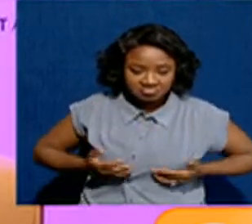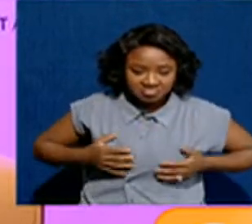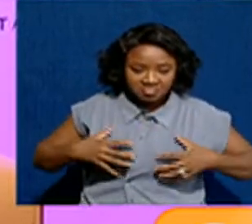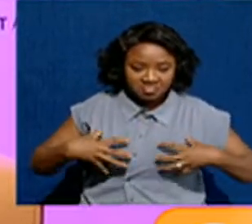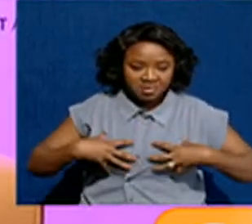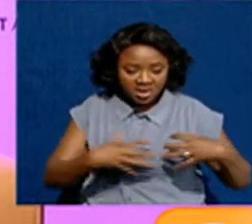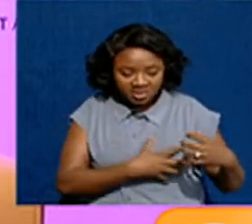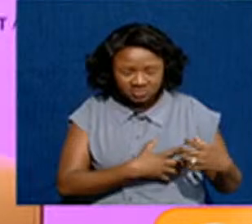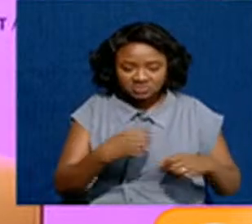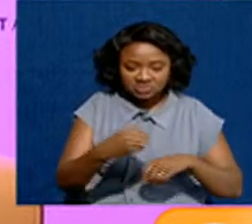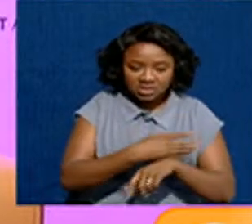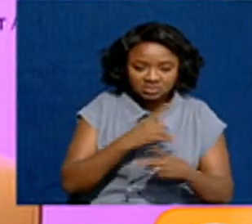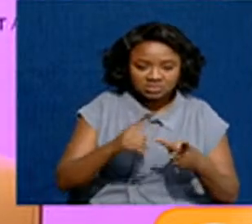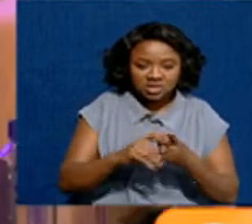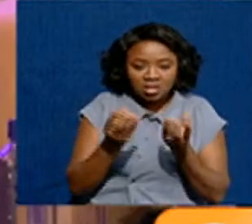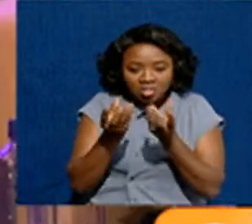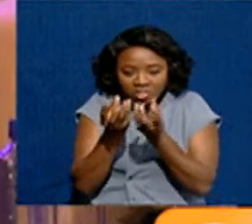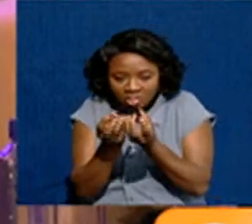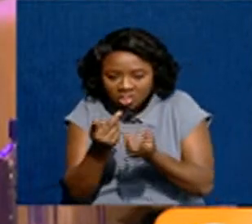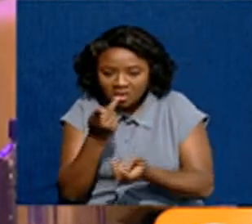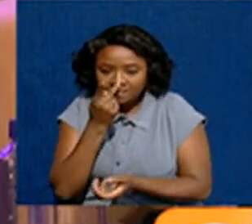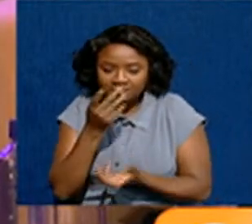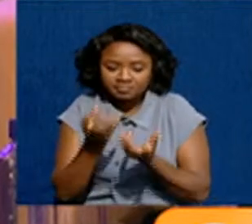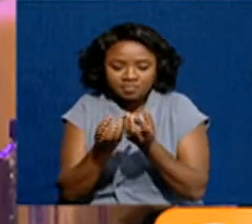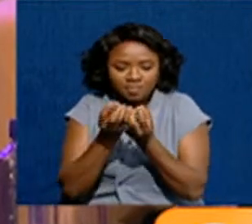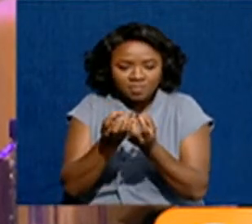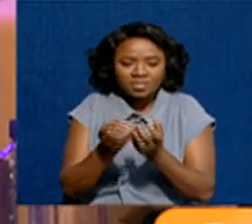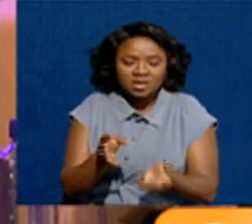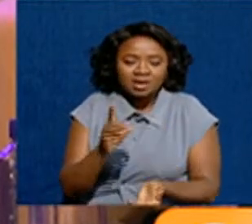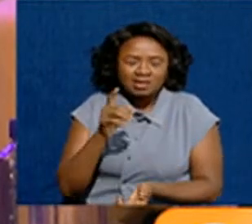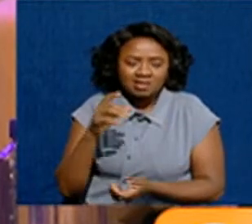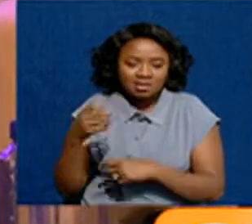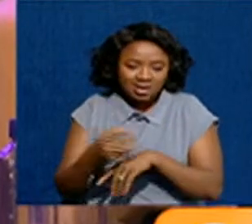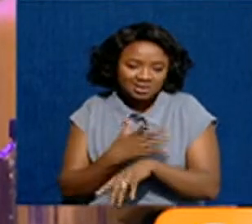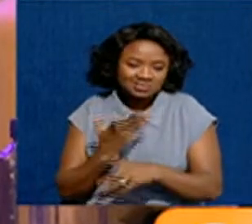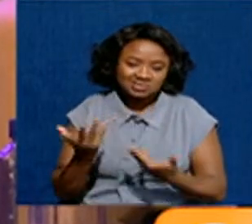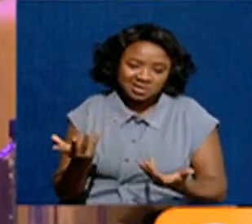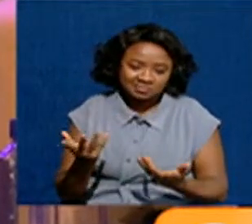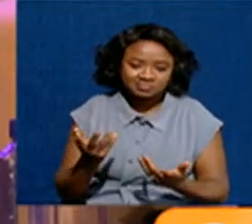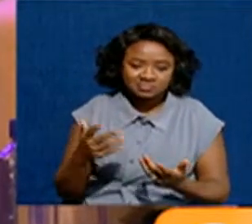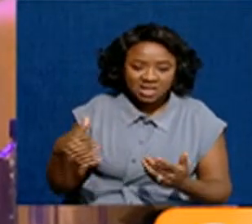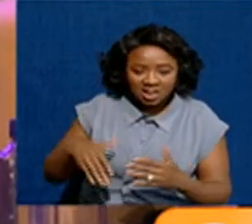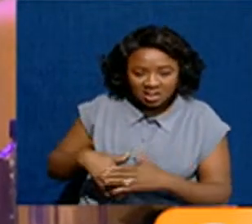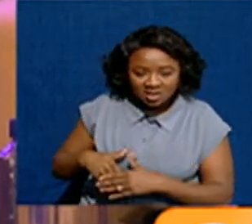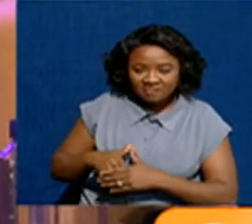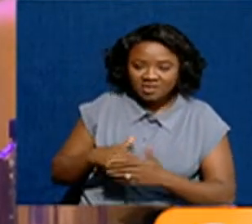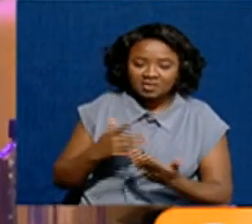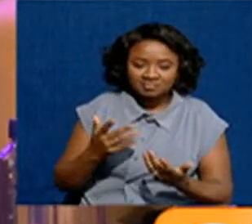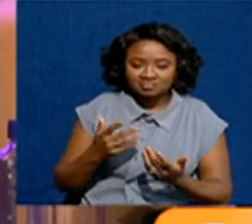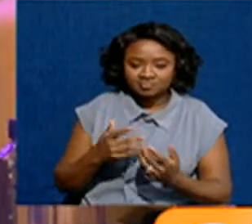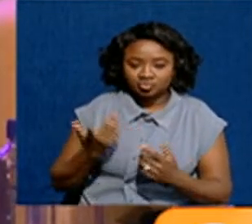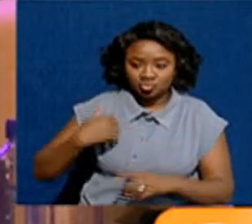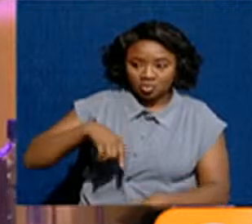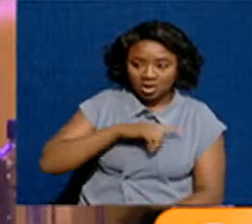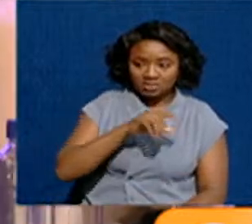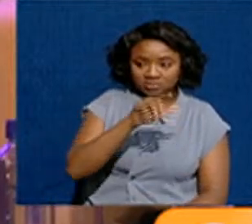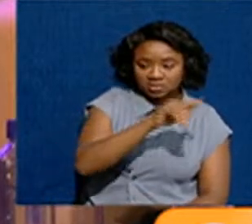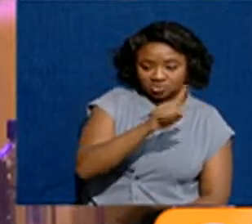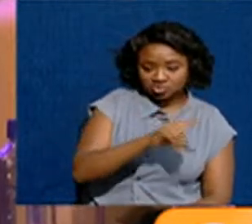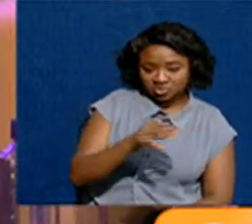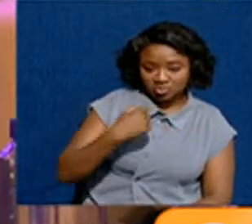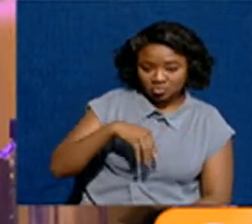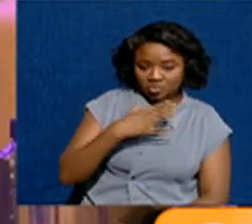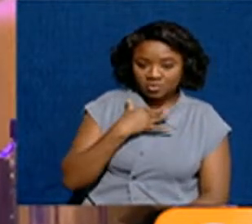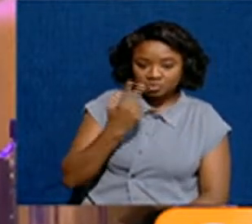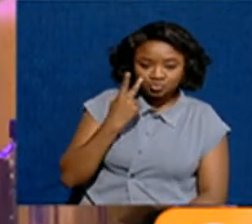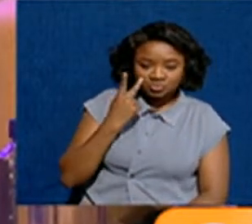prostate. Others, it might be liver cancer. For us as AstraZeneca, our ambition definitely is to see how we can eliminate